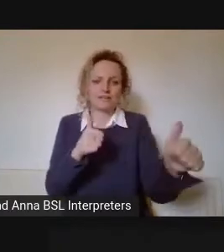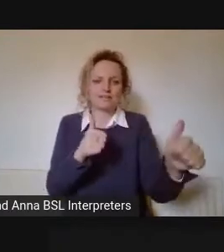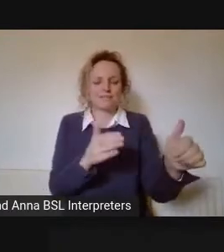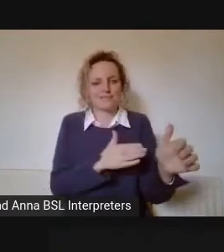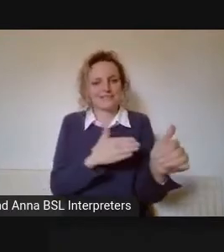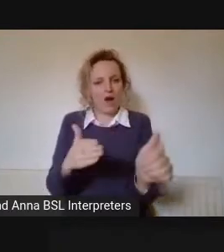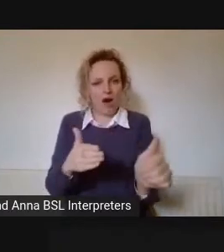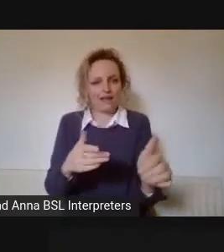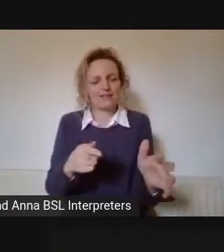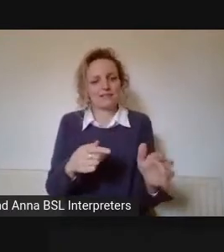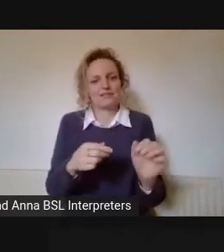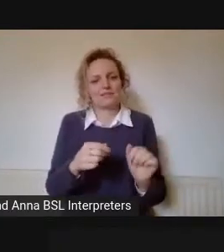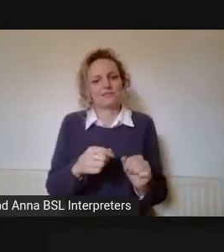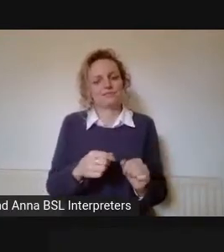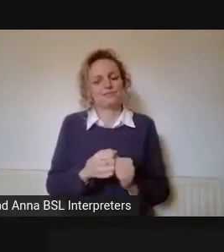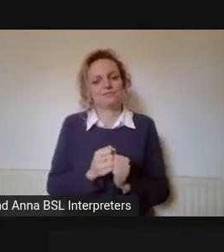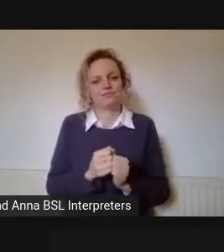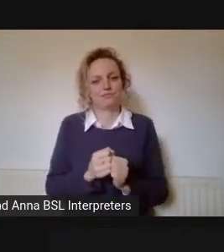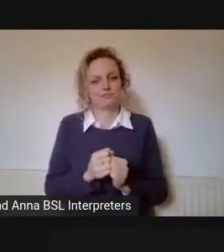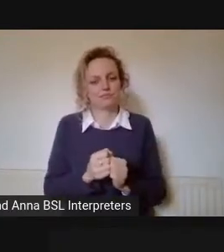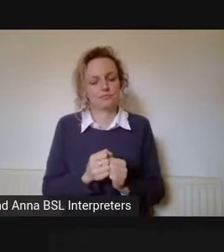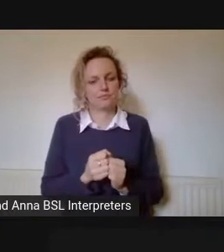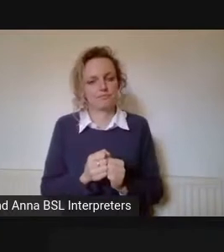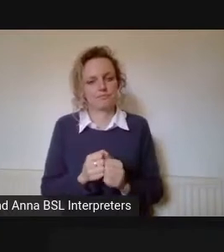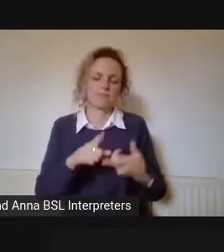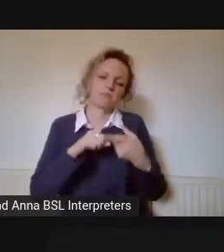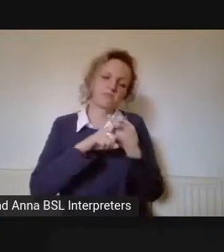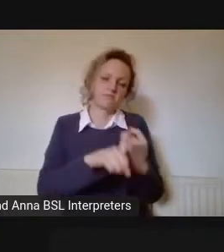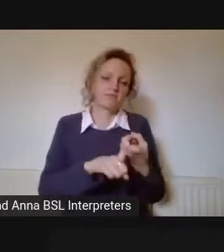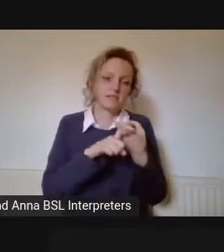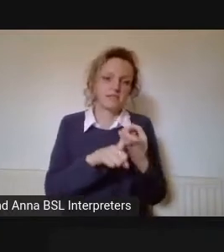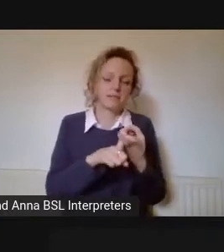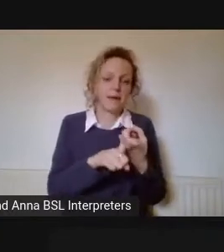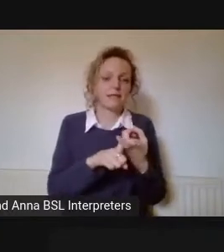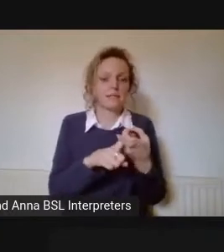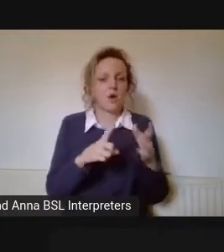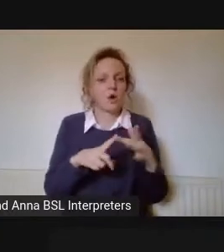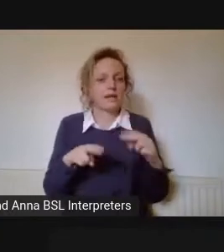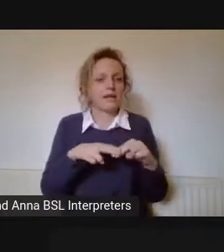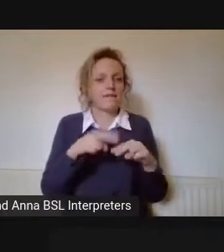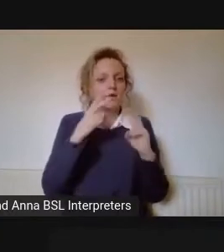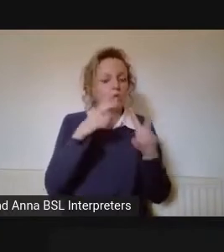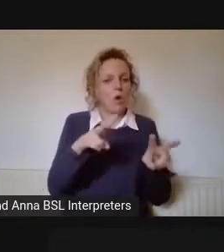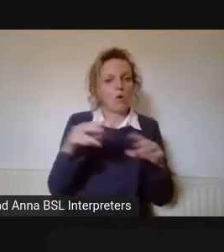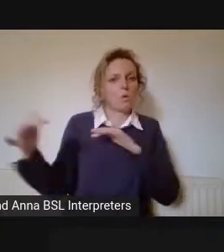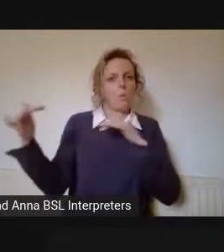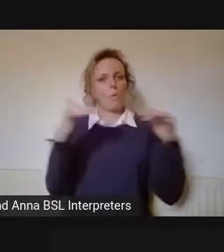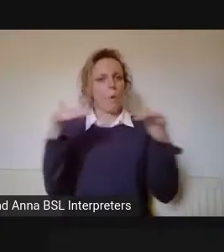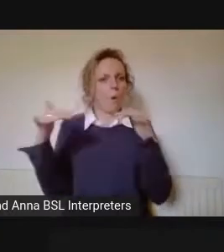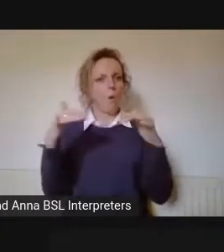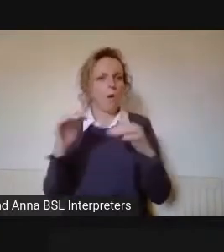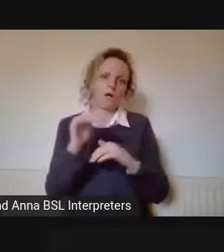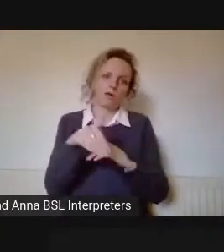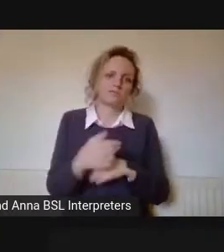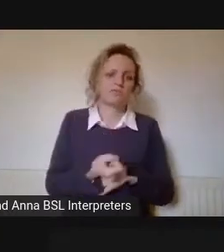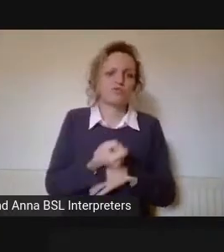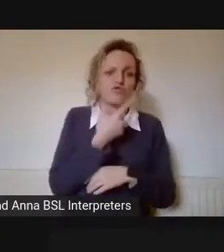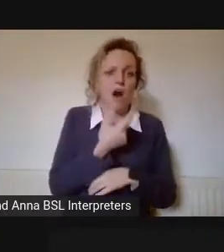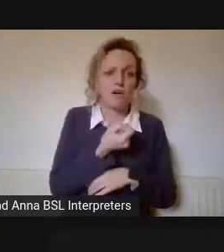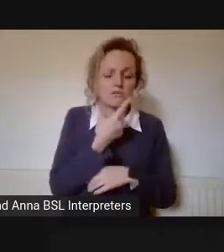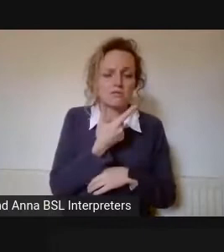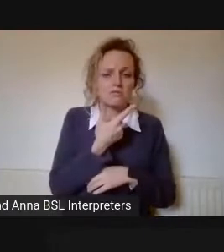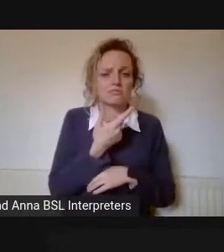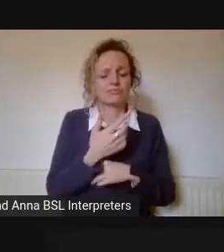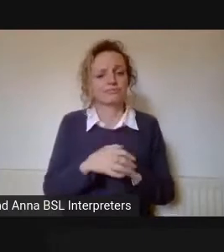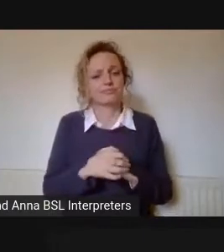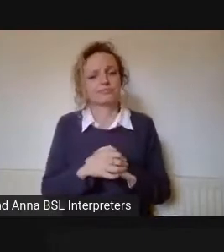state sensibility, in a sense, depending on whether you look at this war on drugs, in a sense. And you mentioned, Hannah, that you